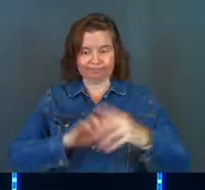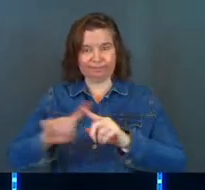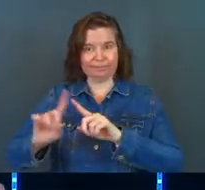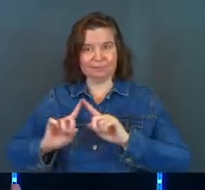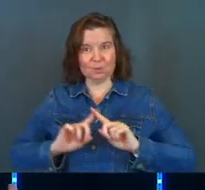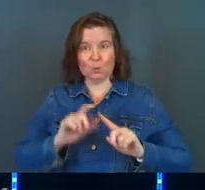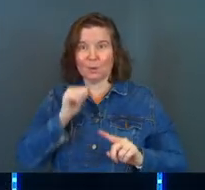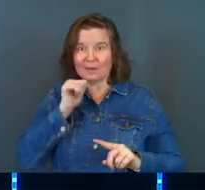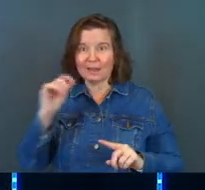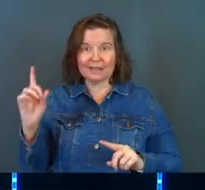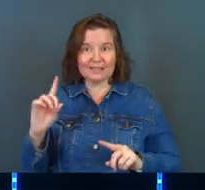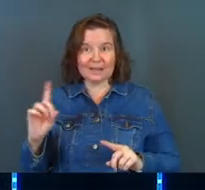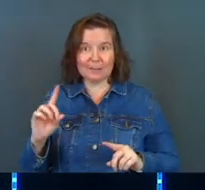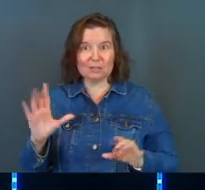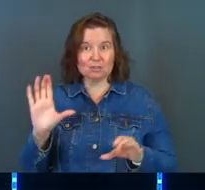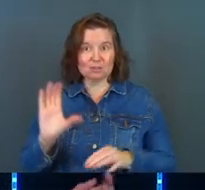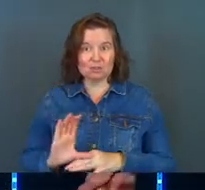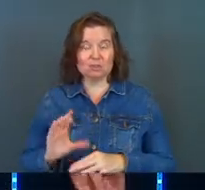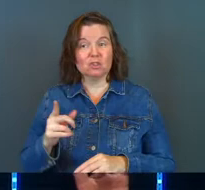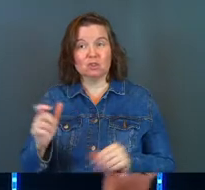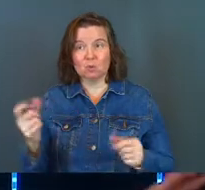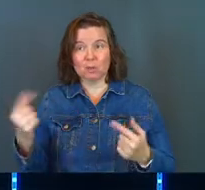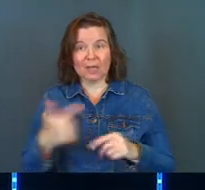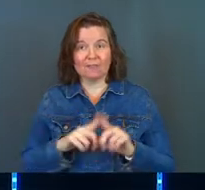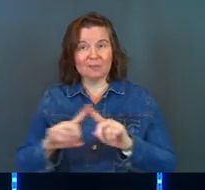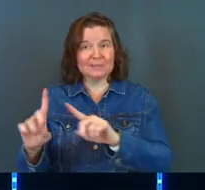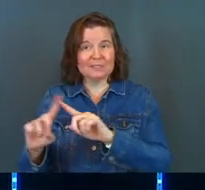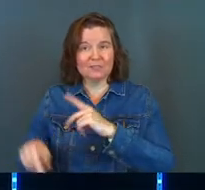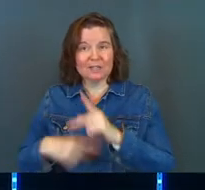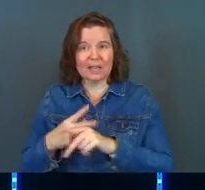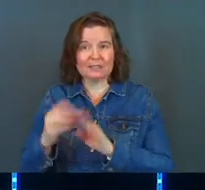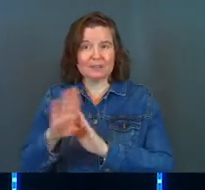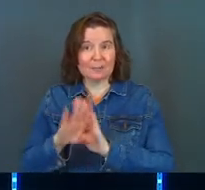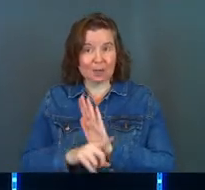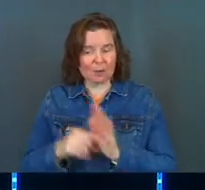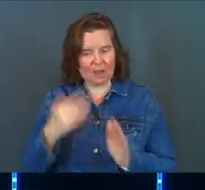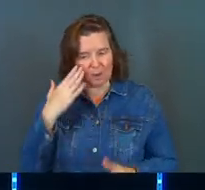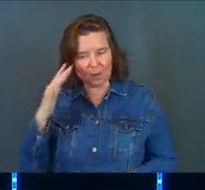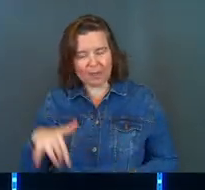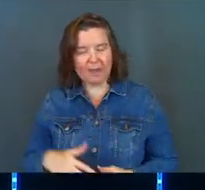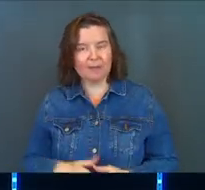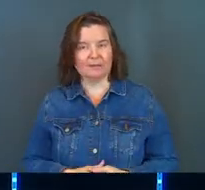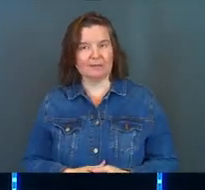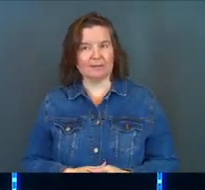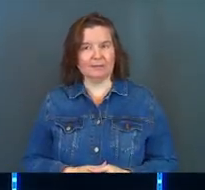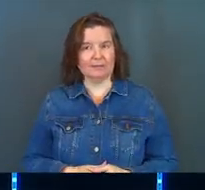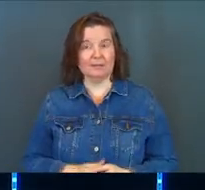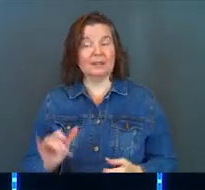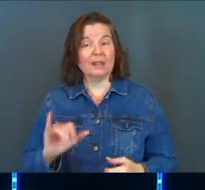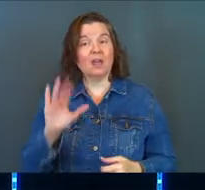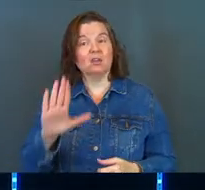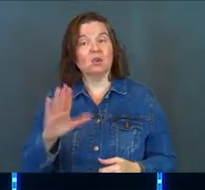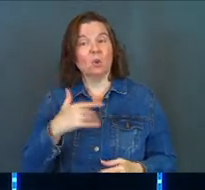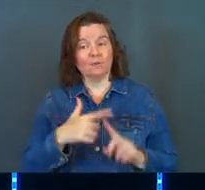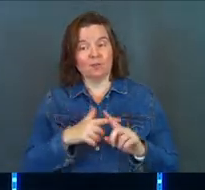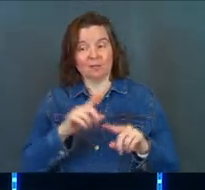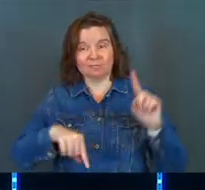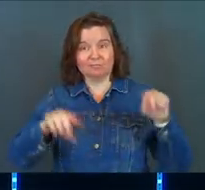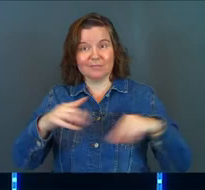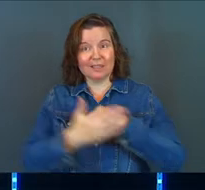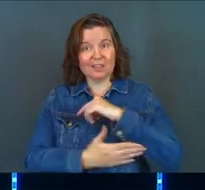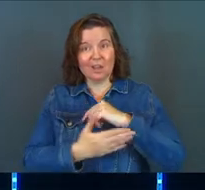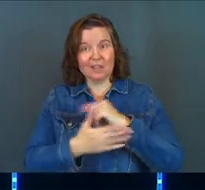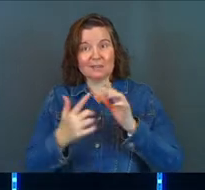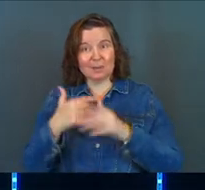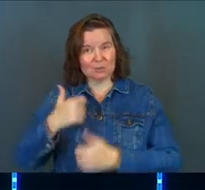church. We're a non-denominational church. You came from all different kinds of backgrounds. I know that. You're from all over the